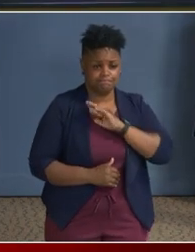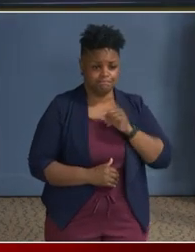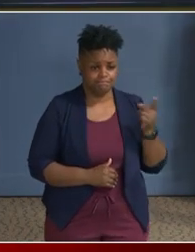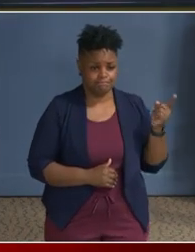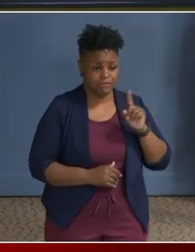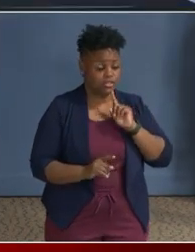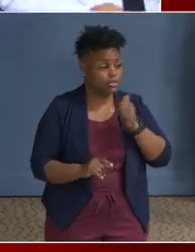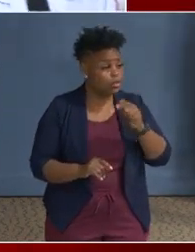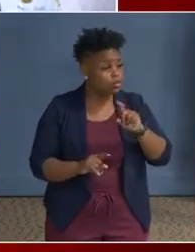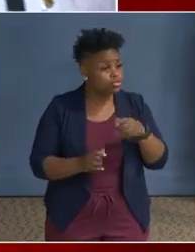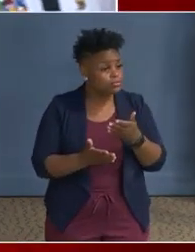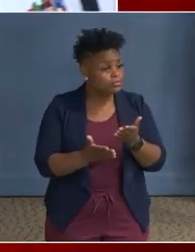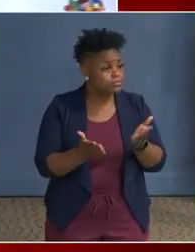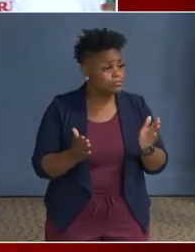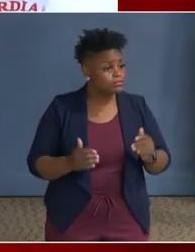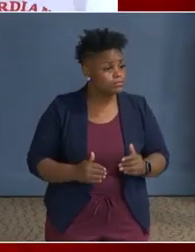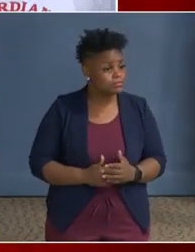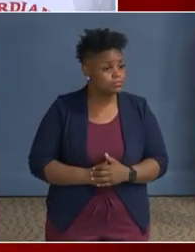have.